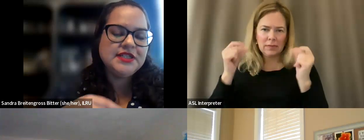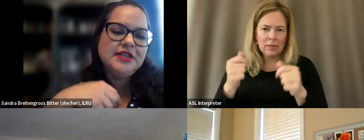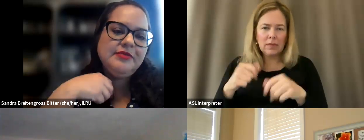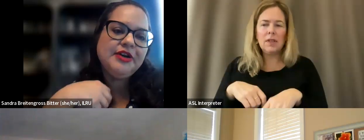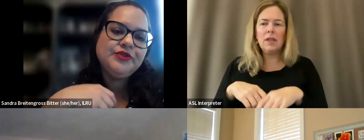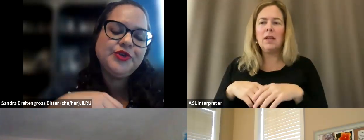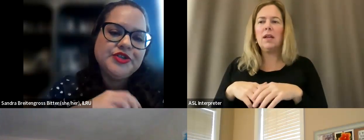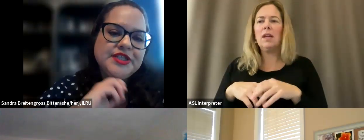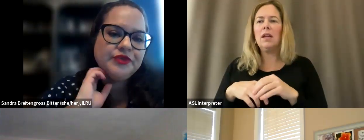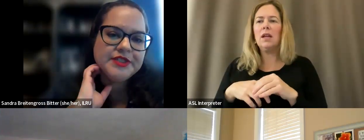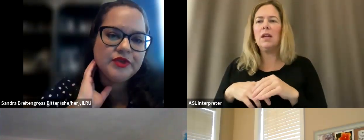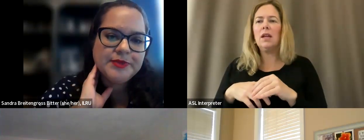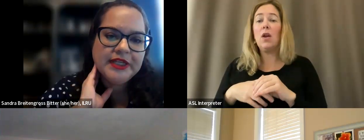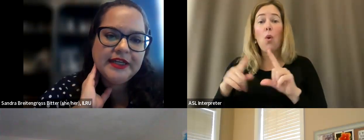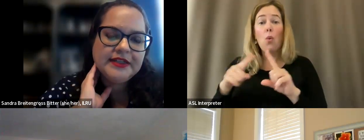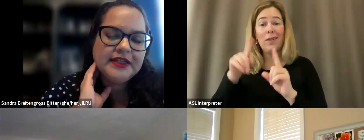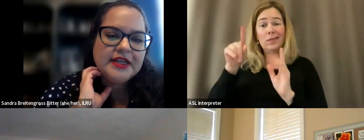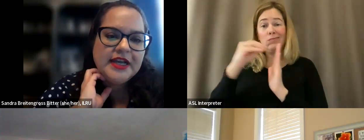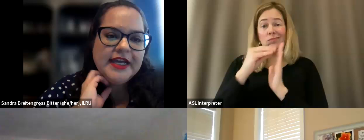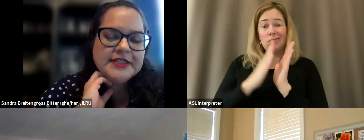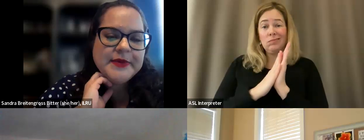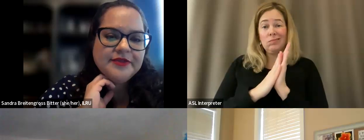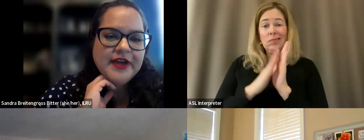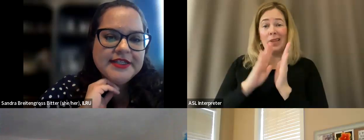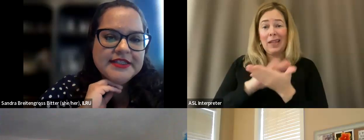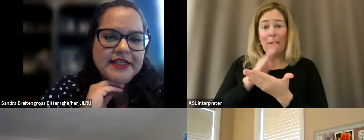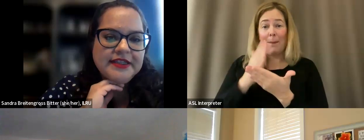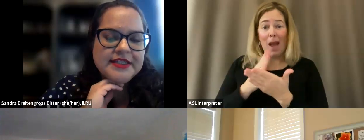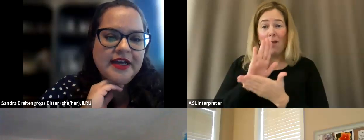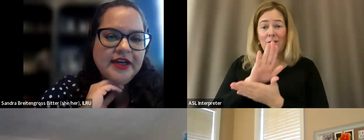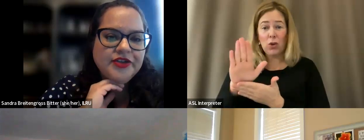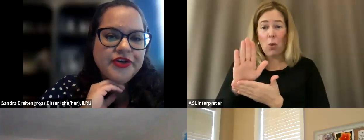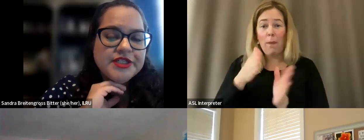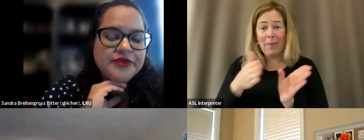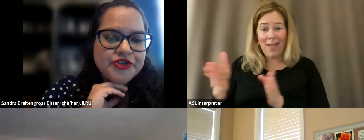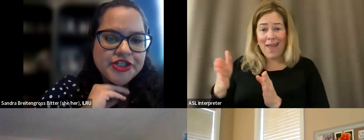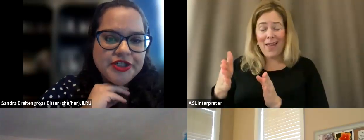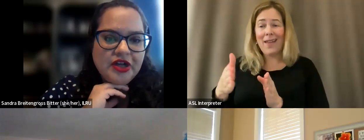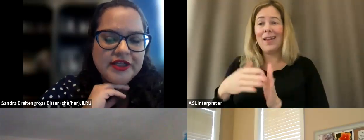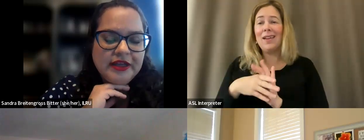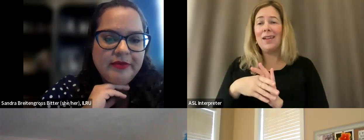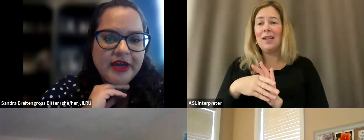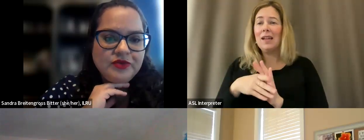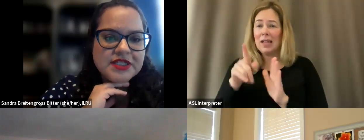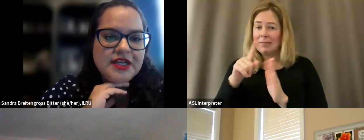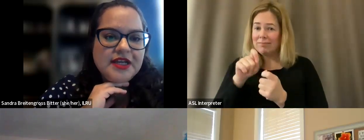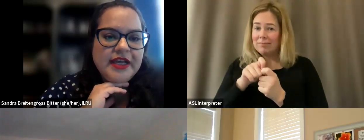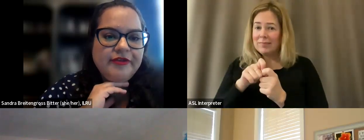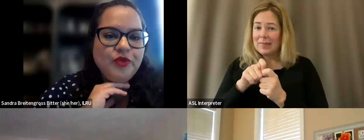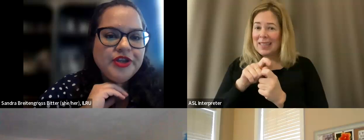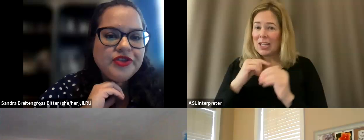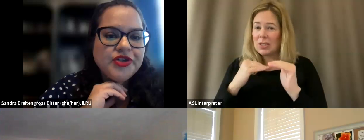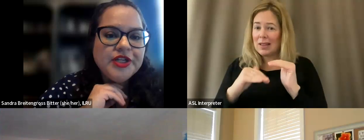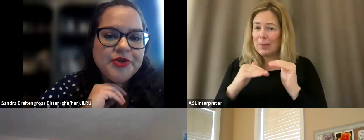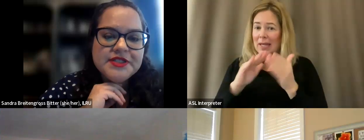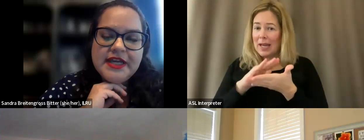you're listing the amount for your Silk resource plan, it specifies that there is a restriction on the amount. If